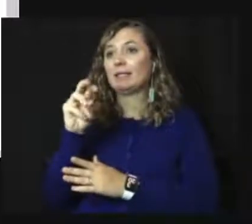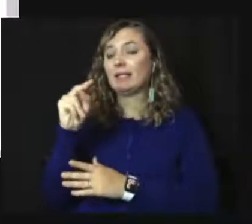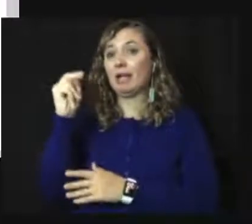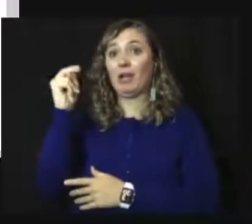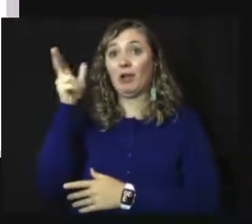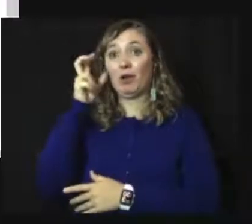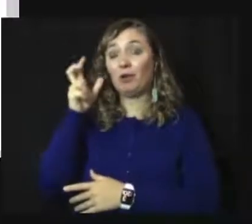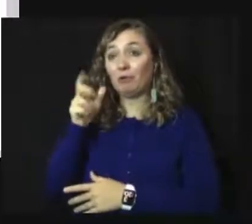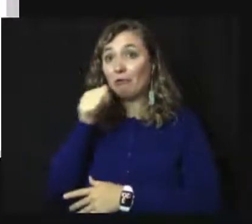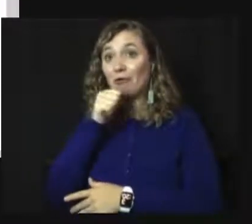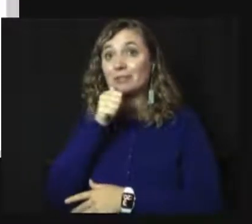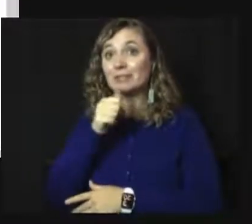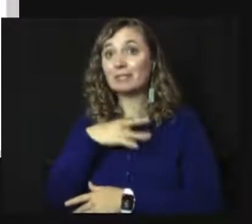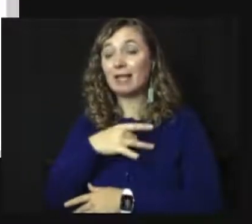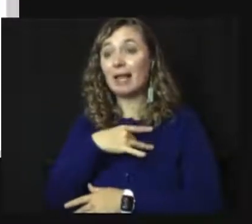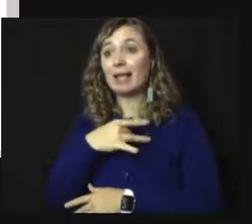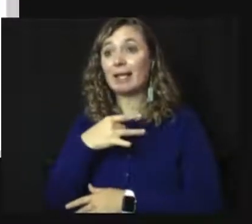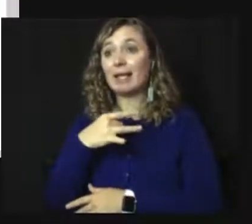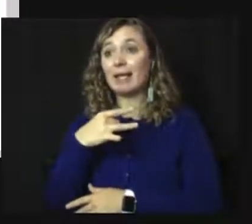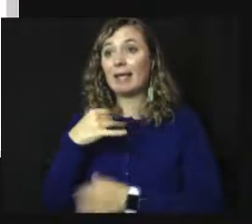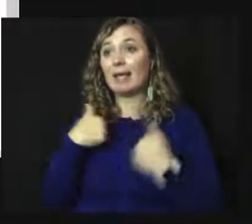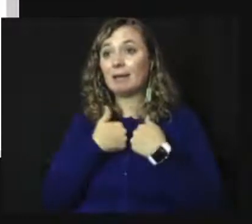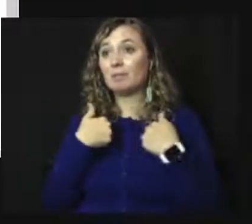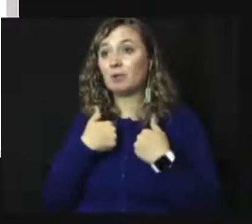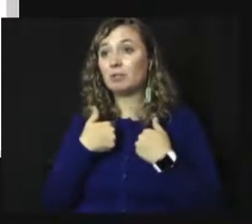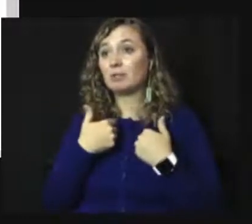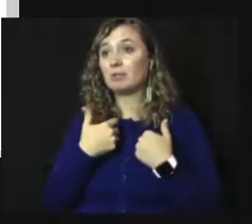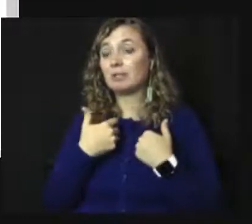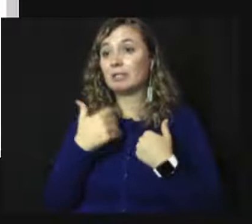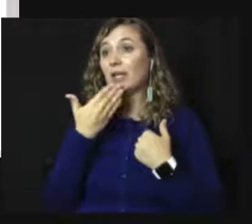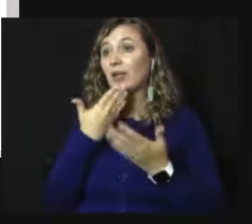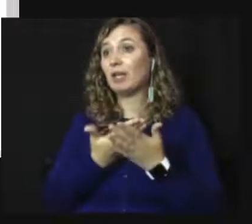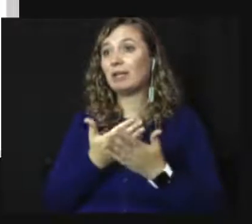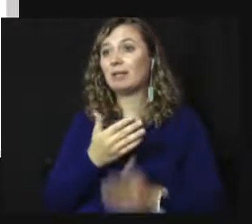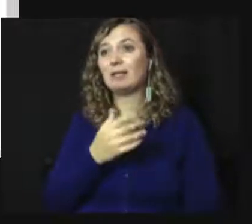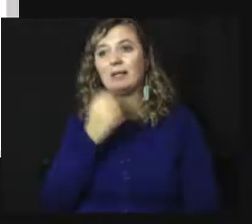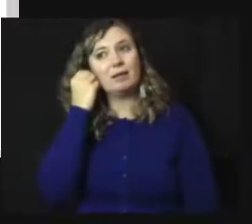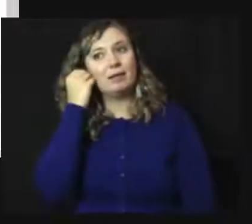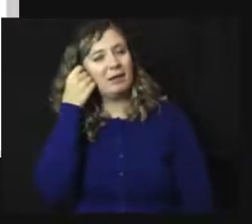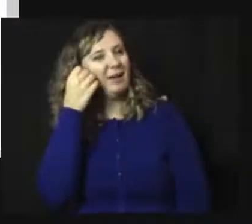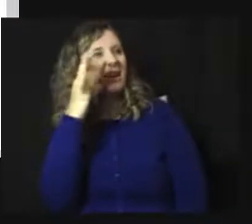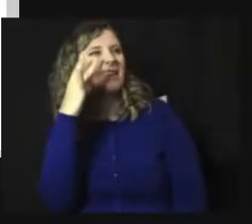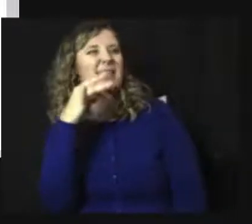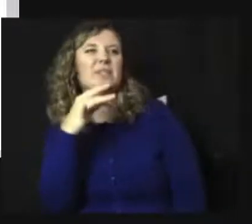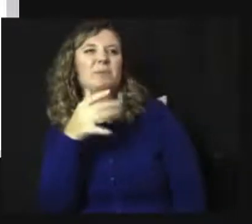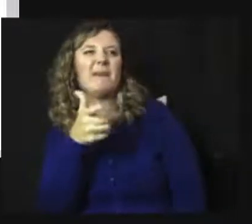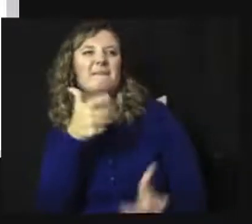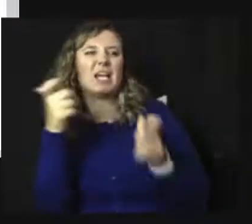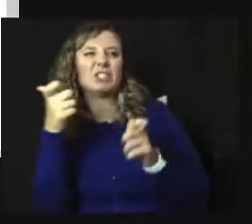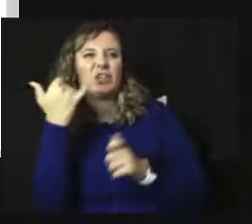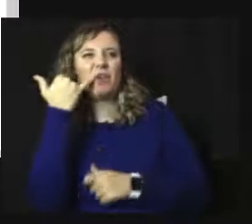this. I think this might go quicker if you just leave.